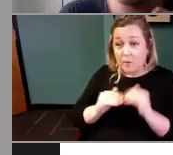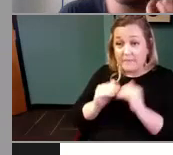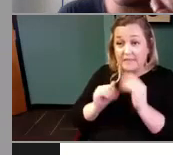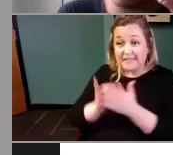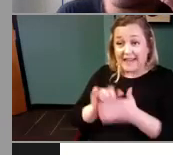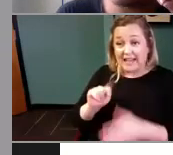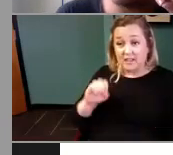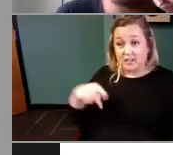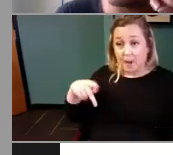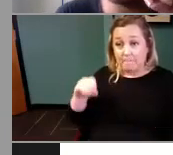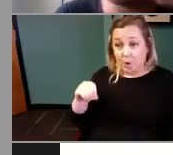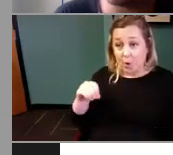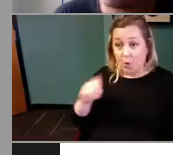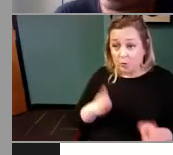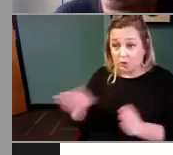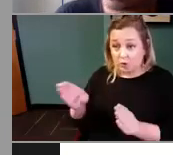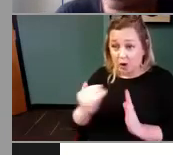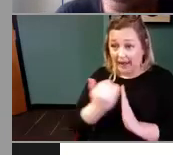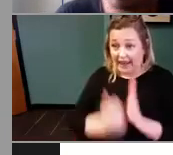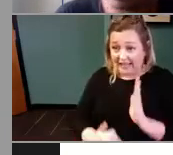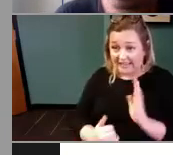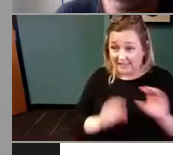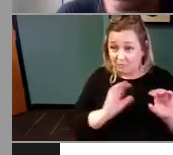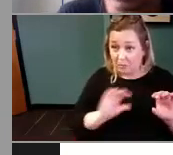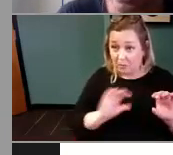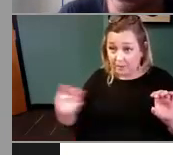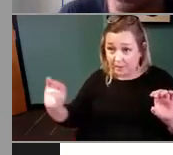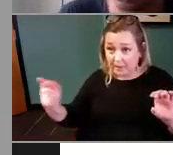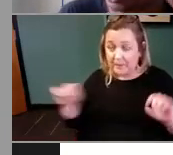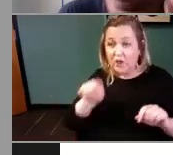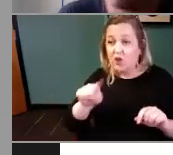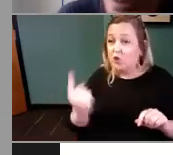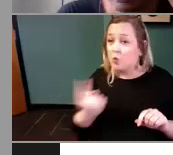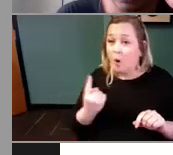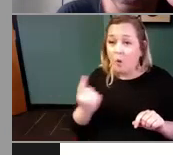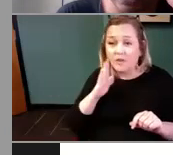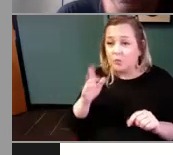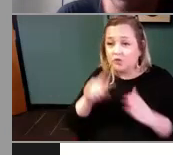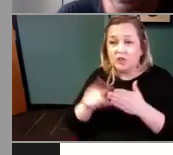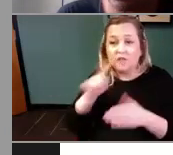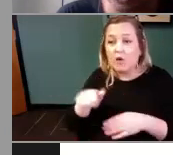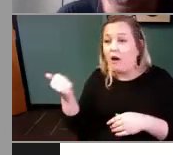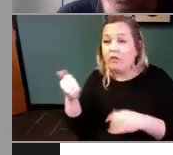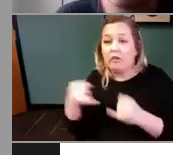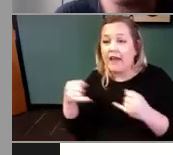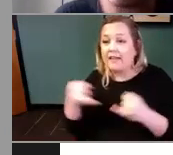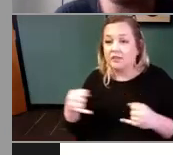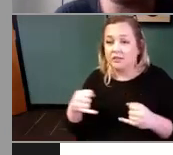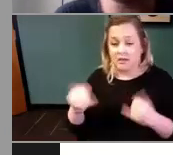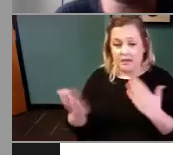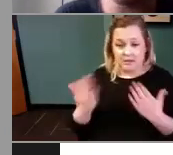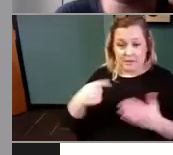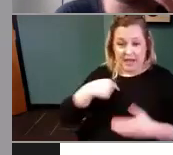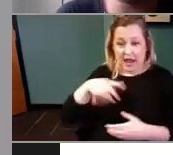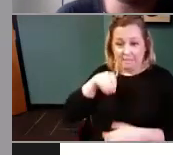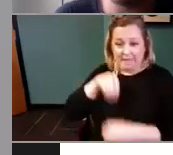right, you are always going to check for other edges as well. So let's say that I'm in shirt, right? Take an example, I'm in shirt and I'm